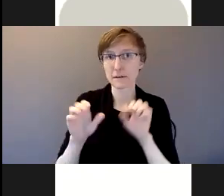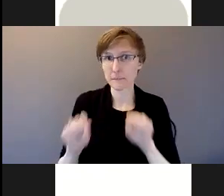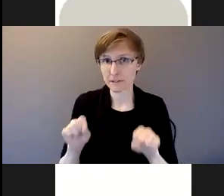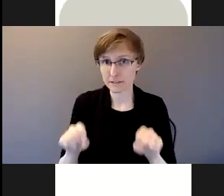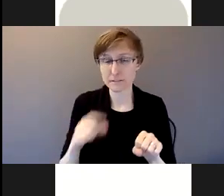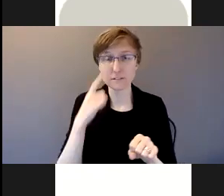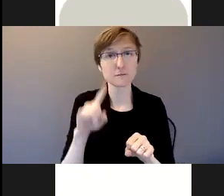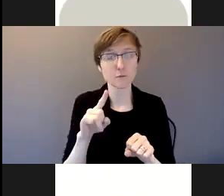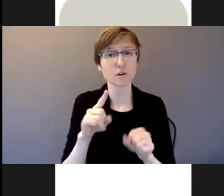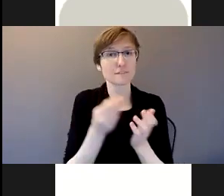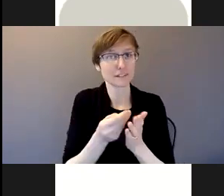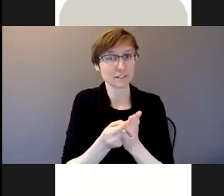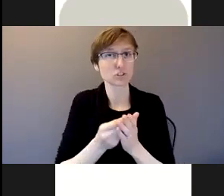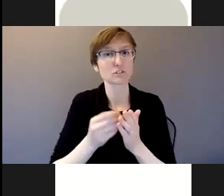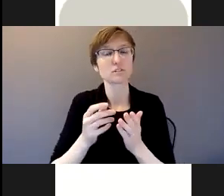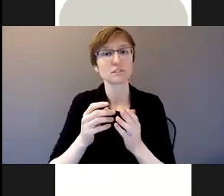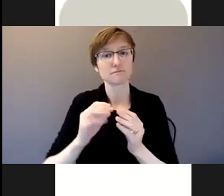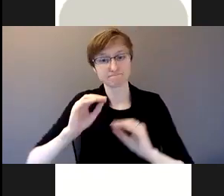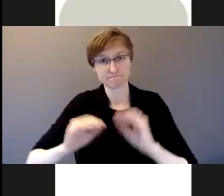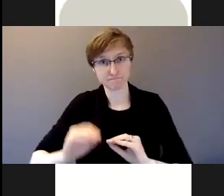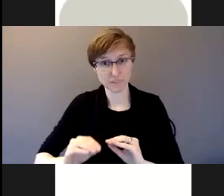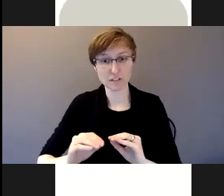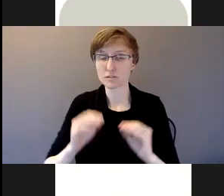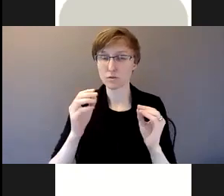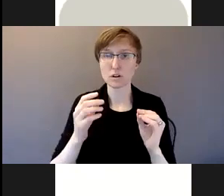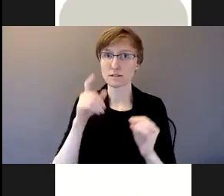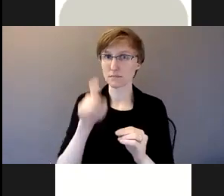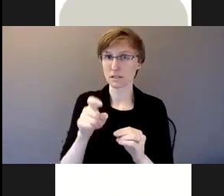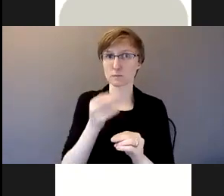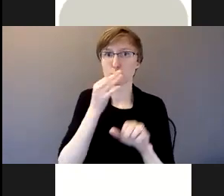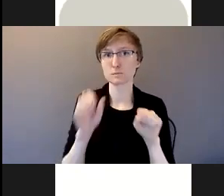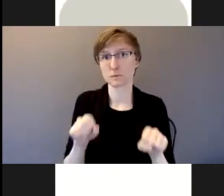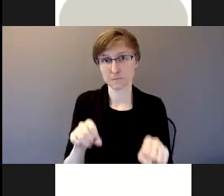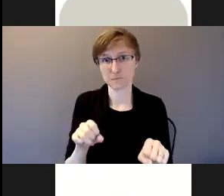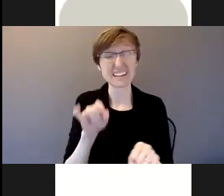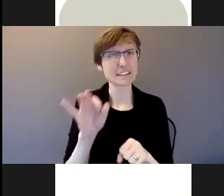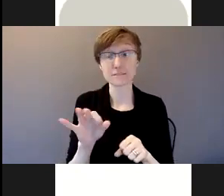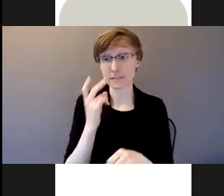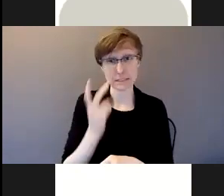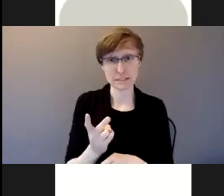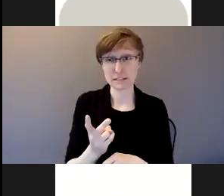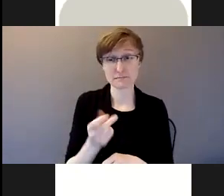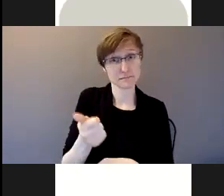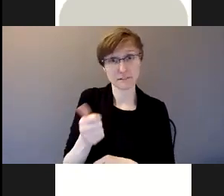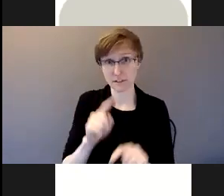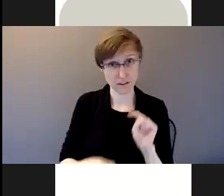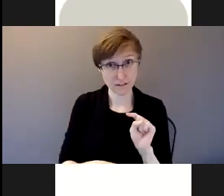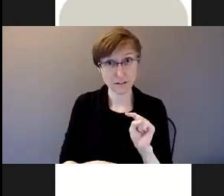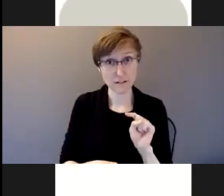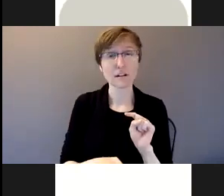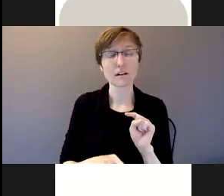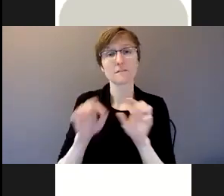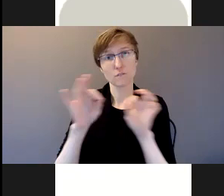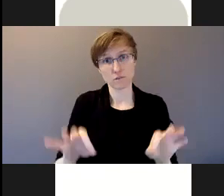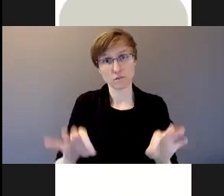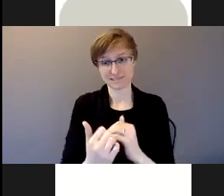basically means, within days of their admission. And if they're found incapable, they send the forms to our office and we start acting as statutory